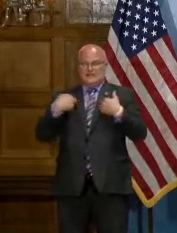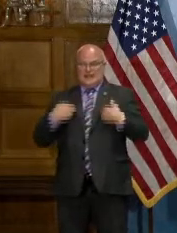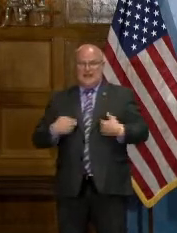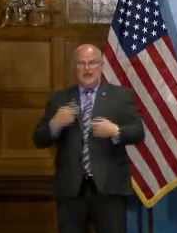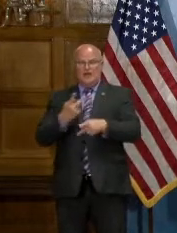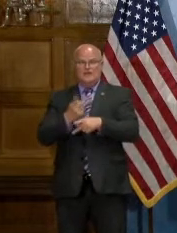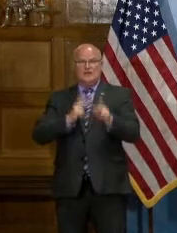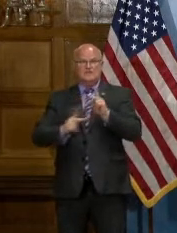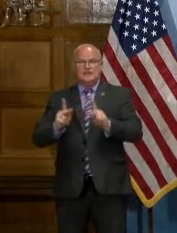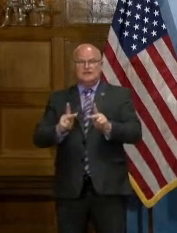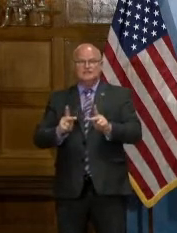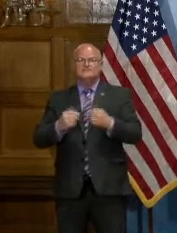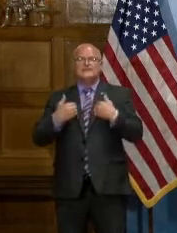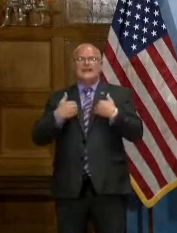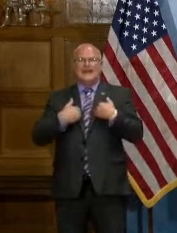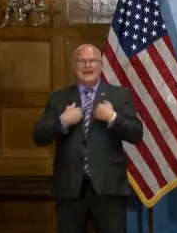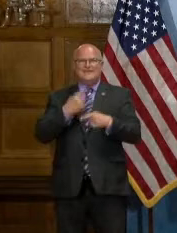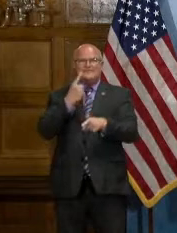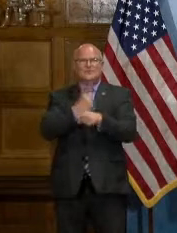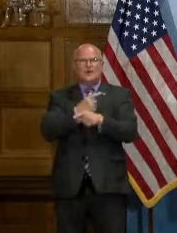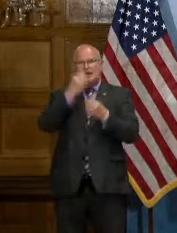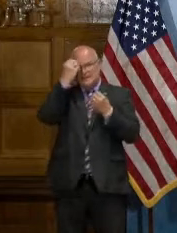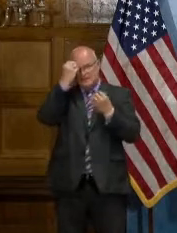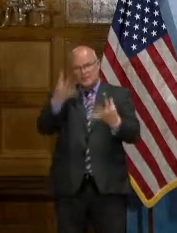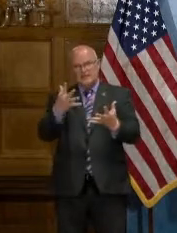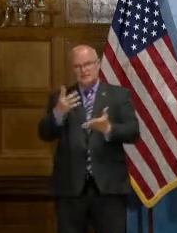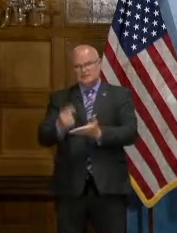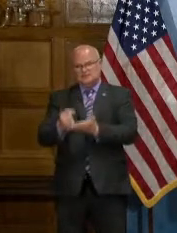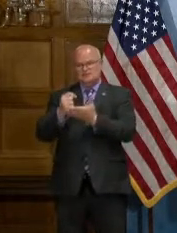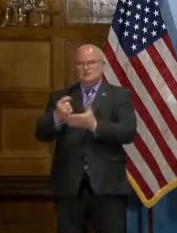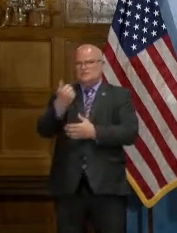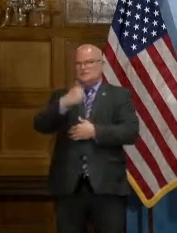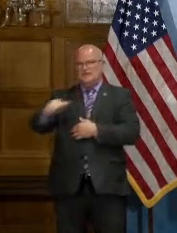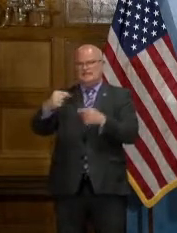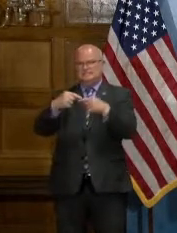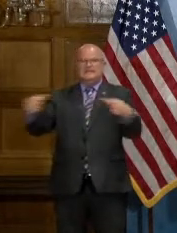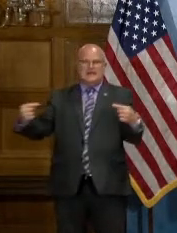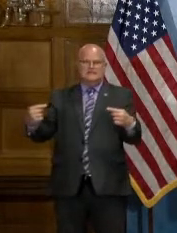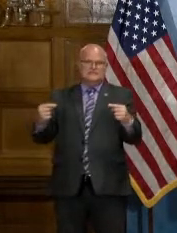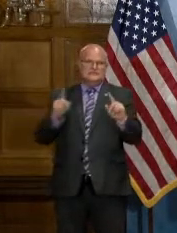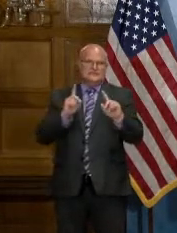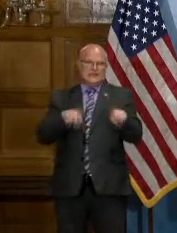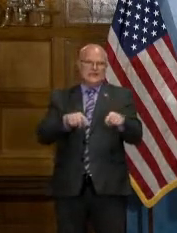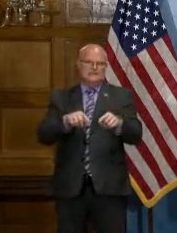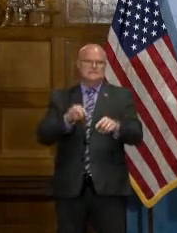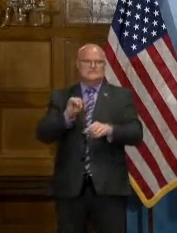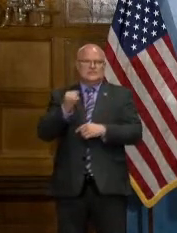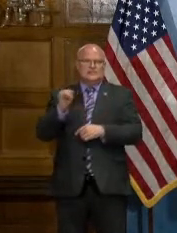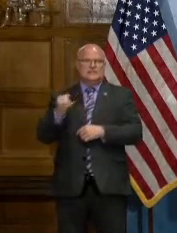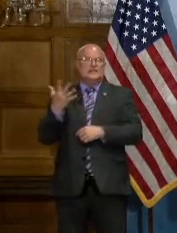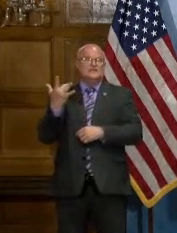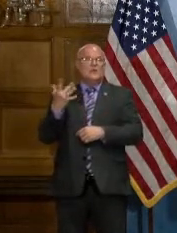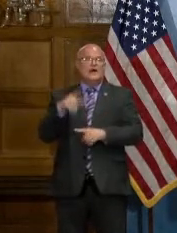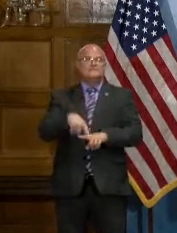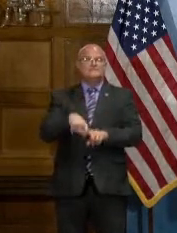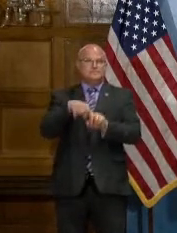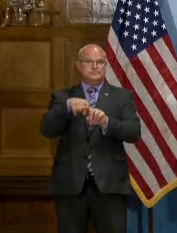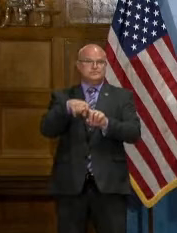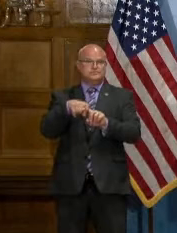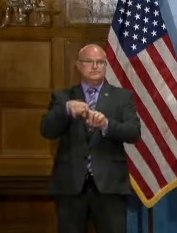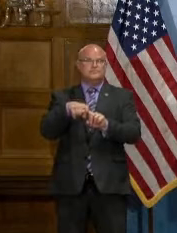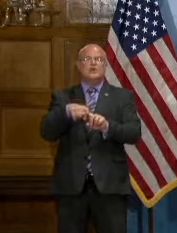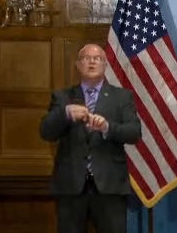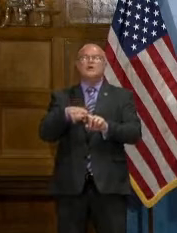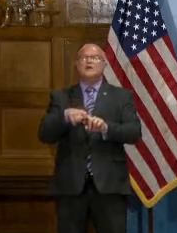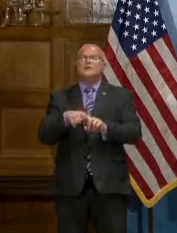healthcare, have the right information on the treatment of any adverse reaction. So that is the reason for the pause, and we'll